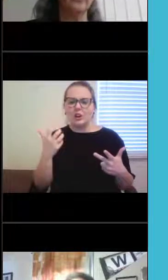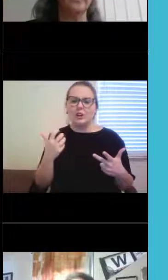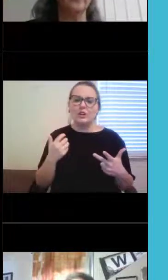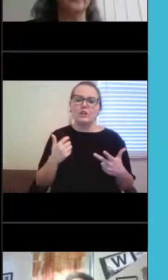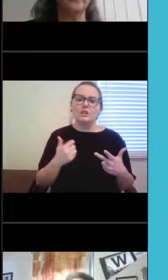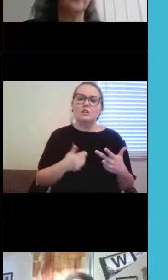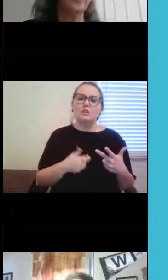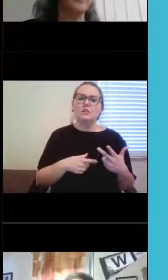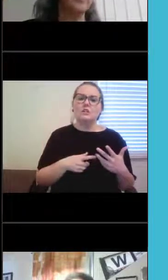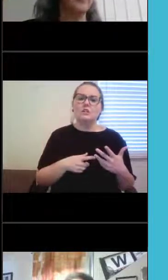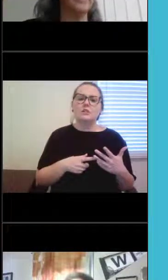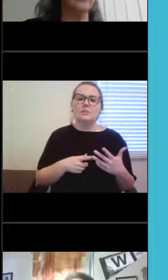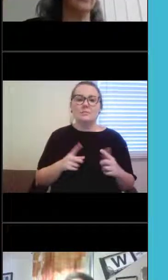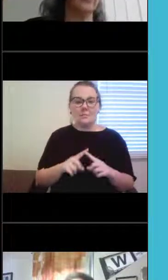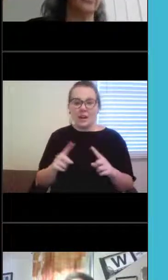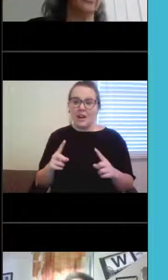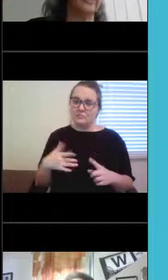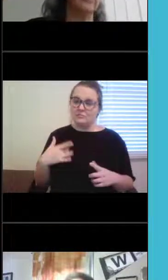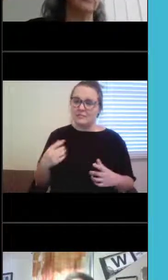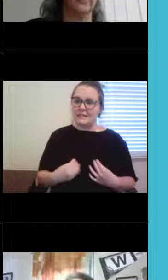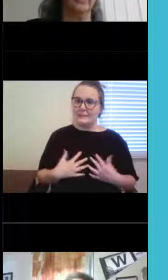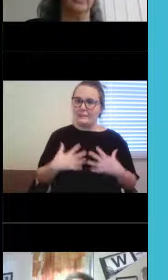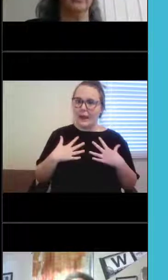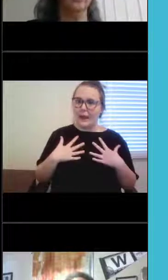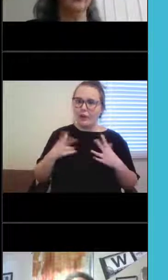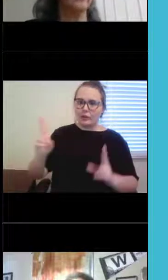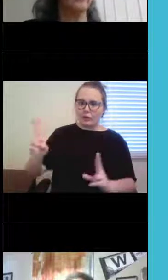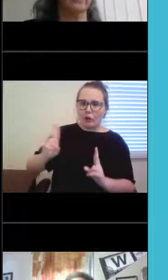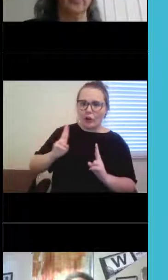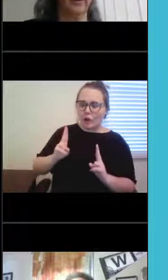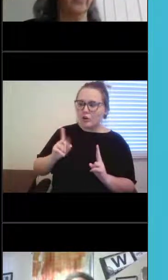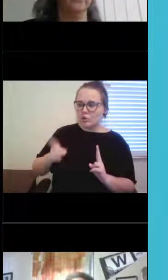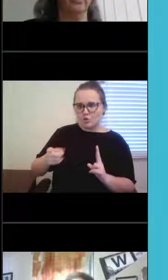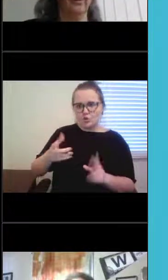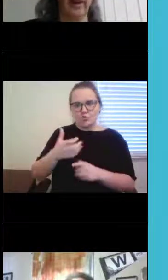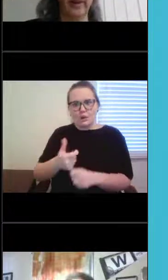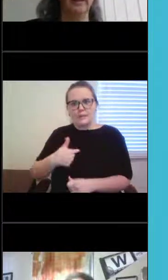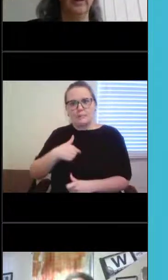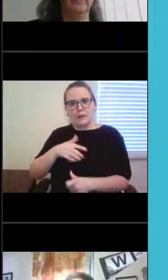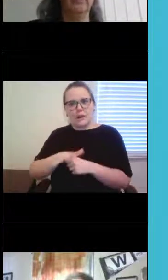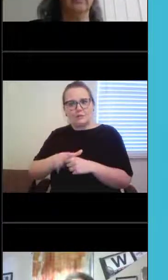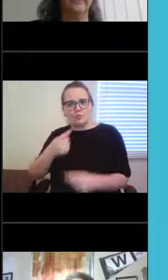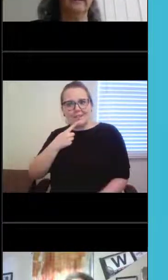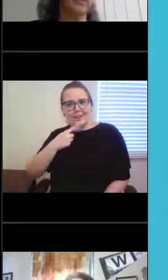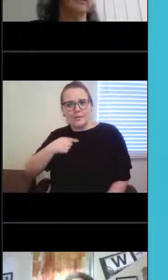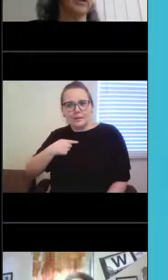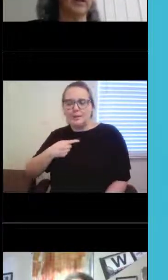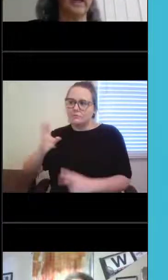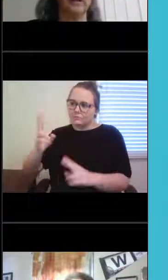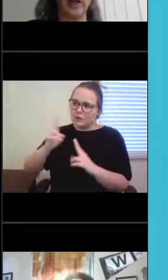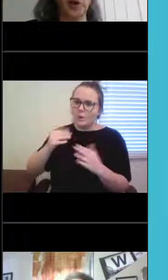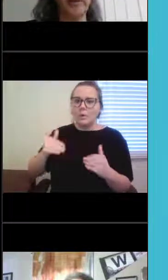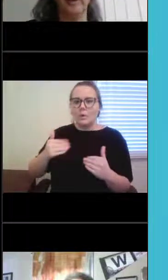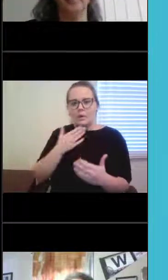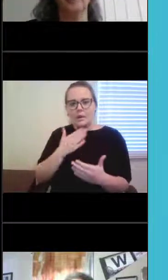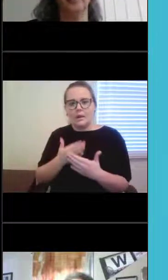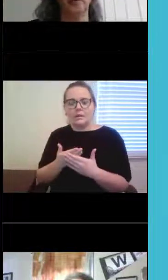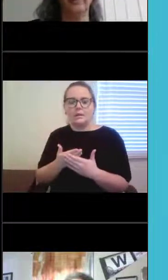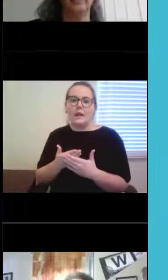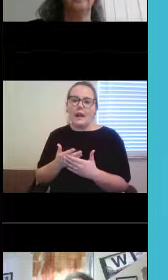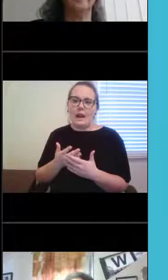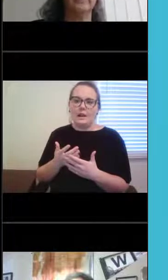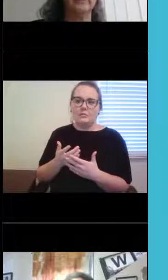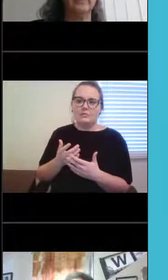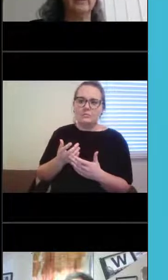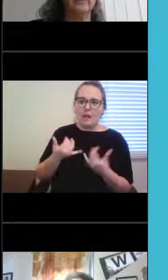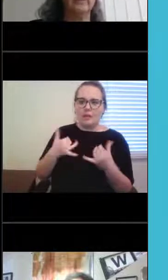happened to the survivor, but also being inspired and honored at the survivors trusting them enough to tell them and let them, in some cases, help them and